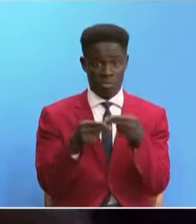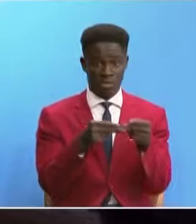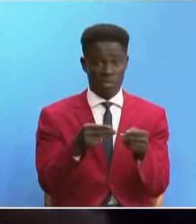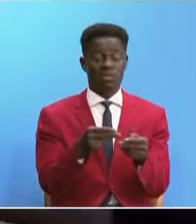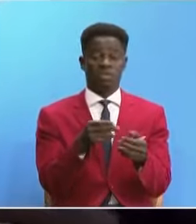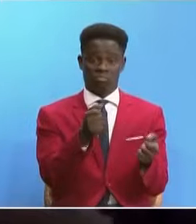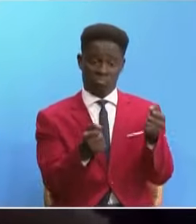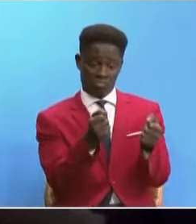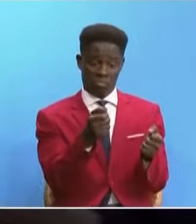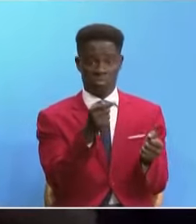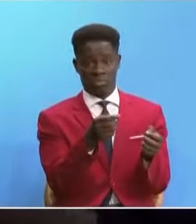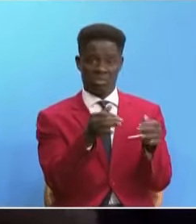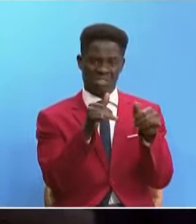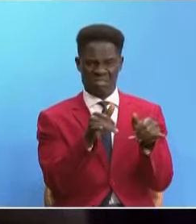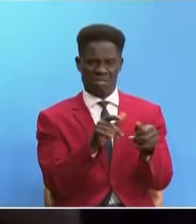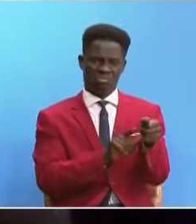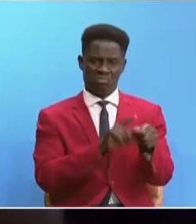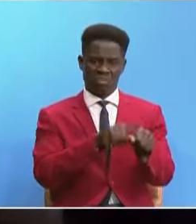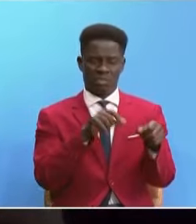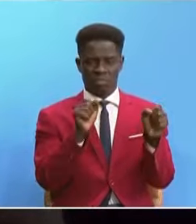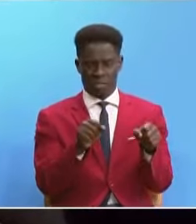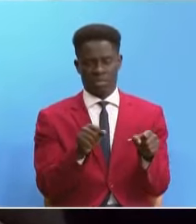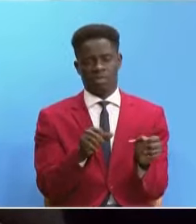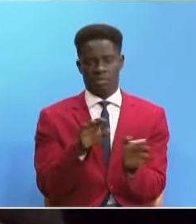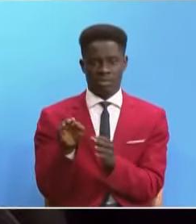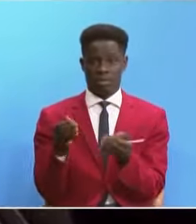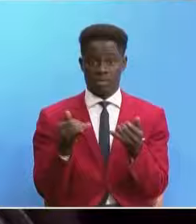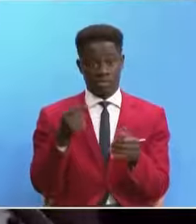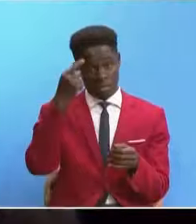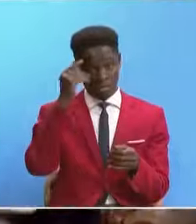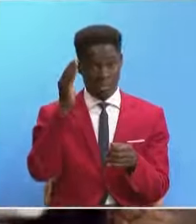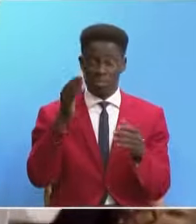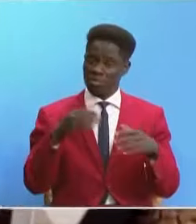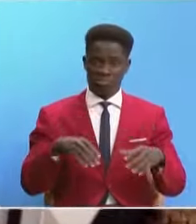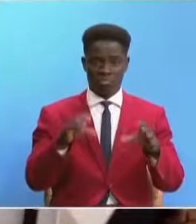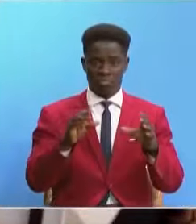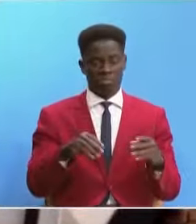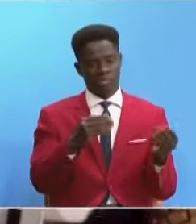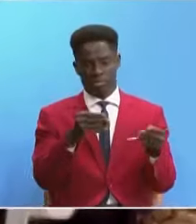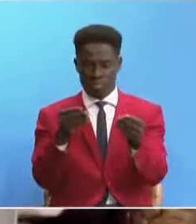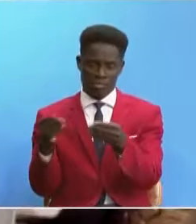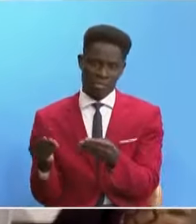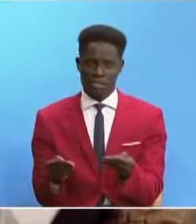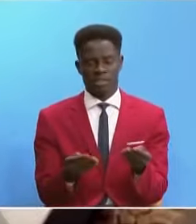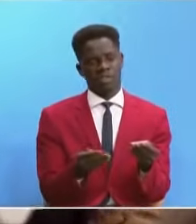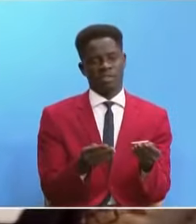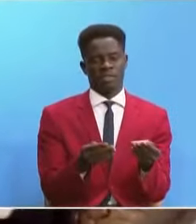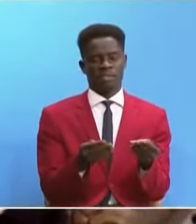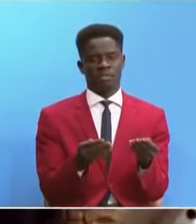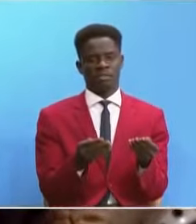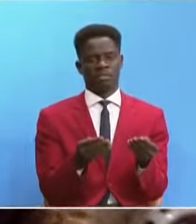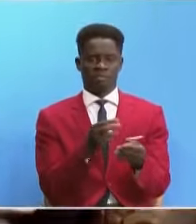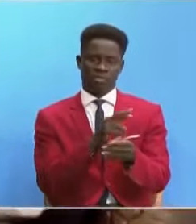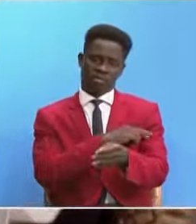Government, with its cooperating partners, will continue to provide the needed equipment and resources, especially in key sectors such as health and